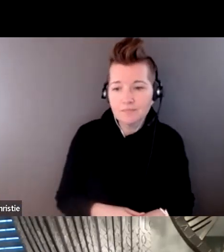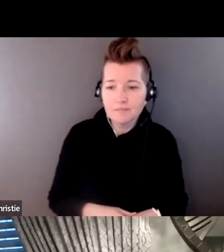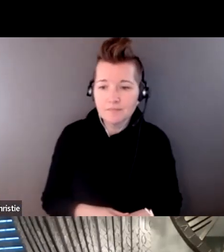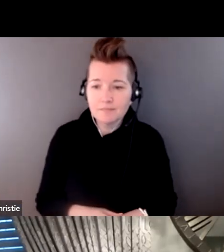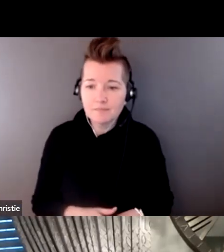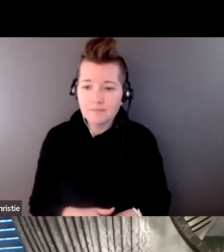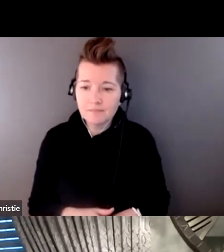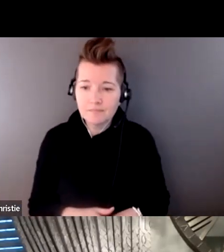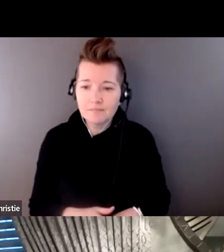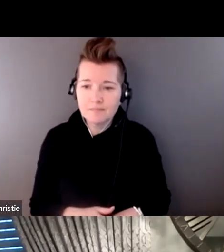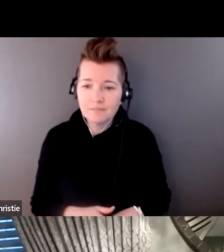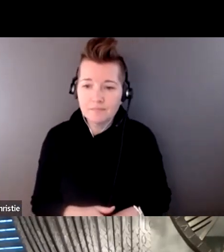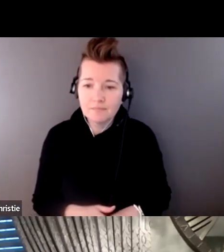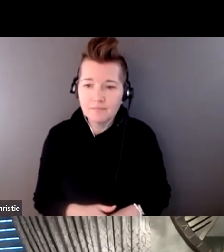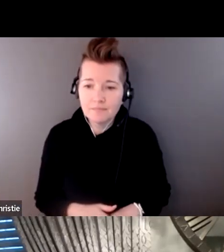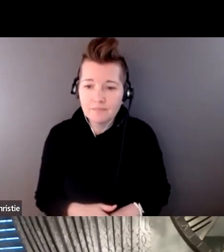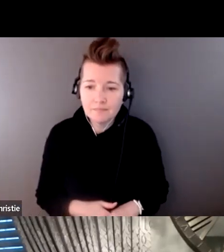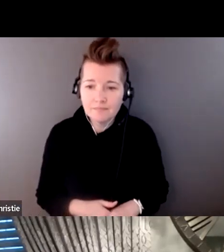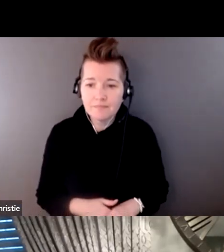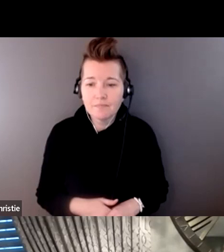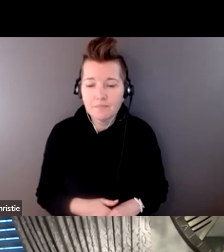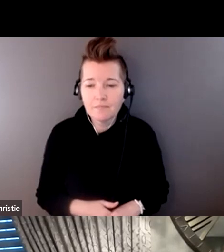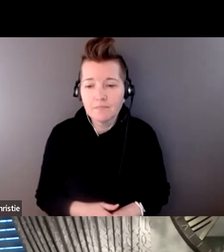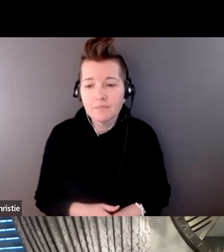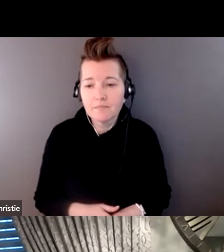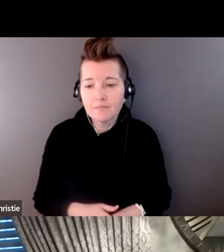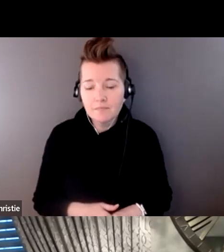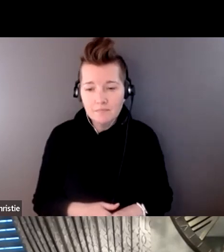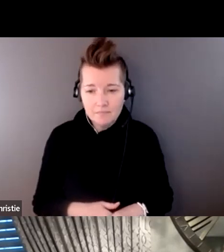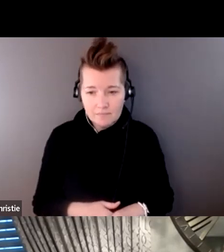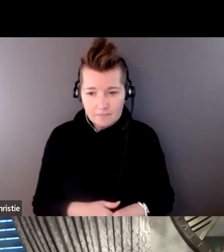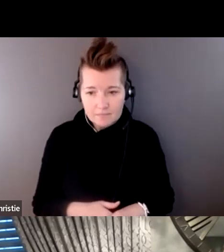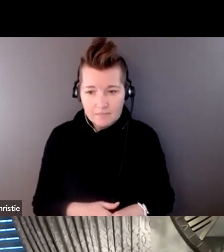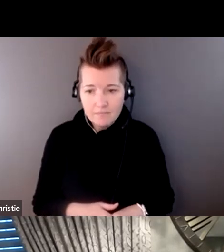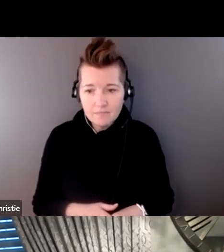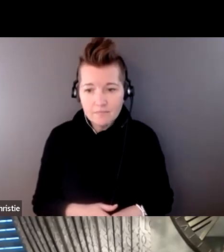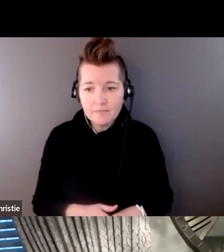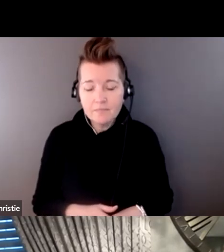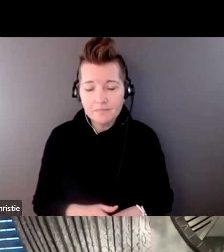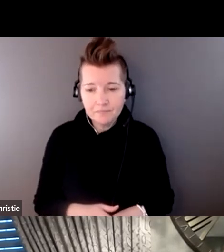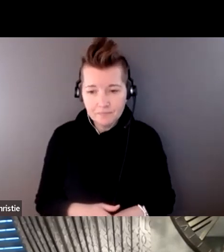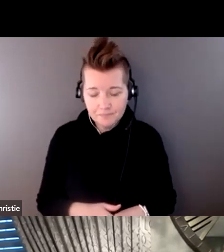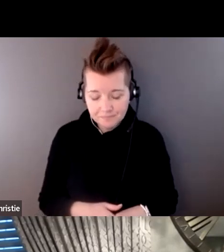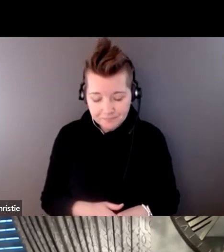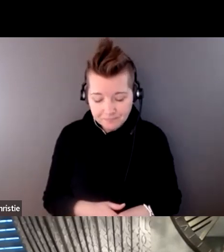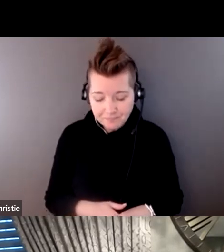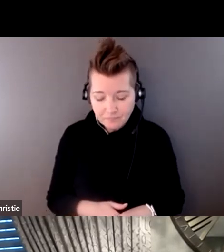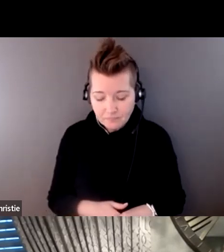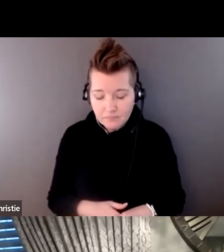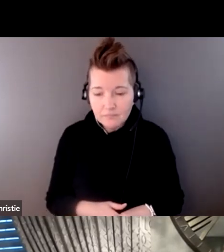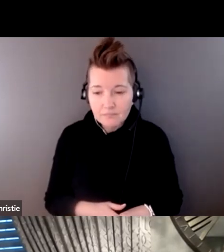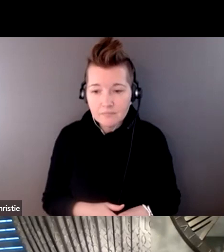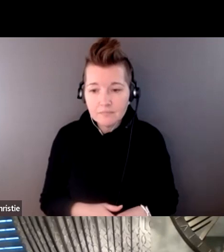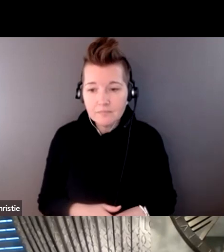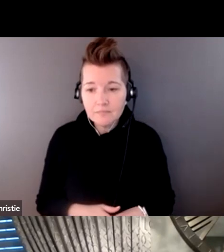greater effect that their employment has with the participants. Our participants that were in the